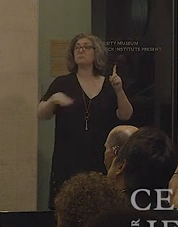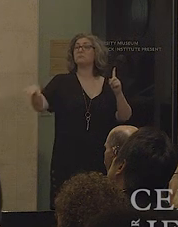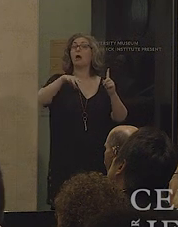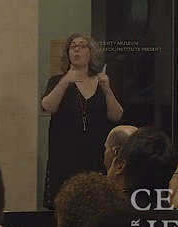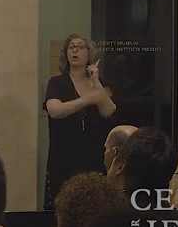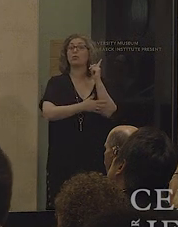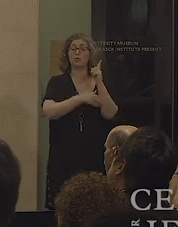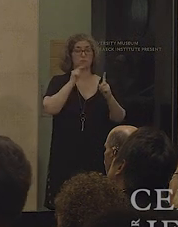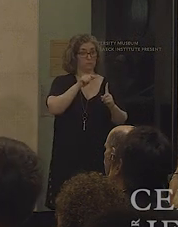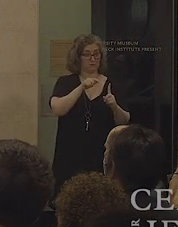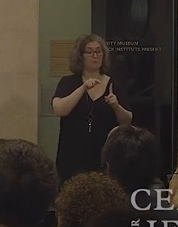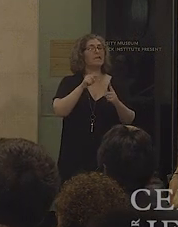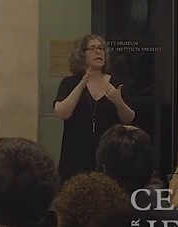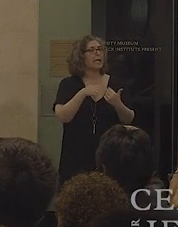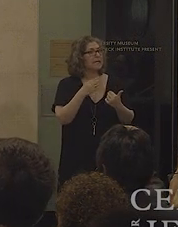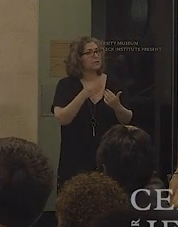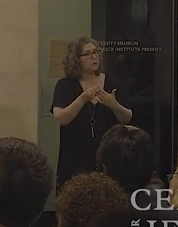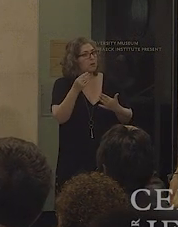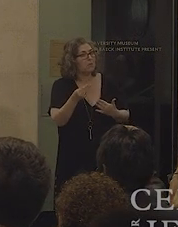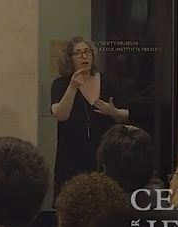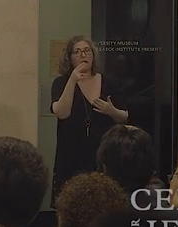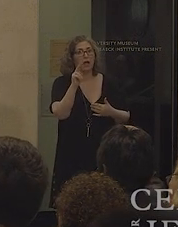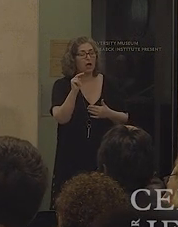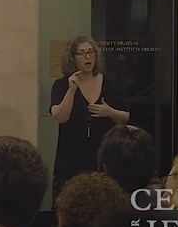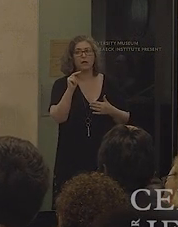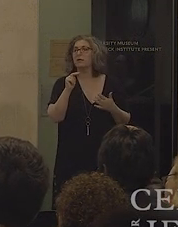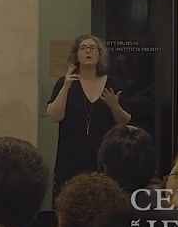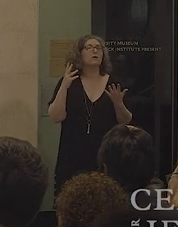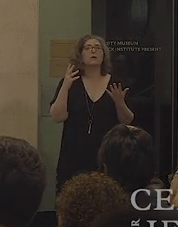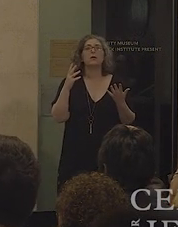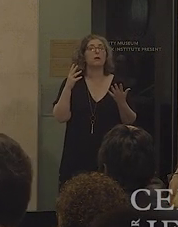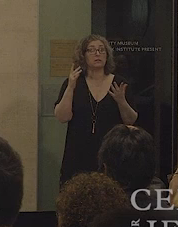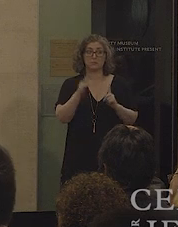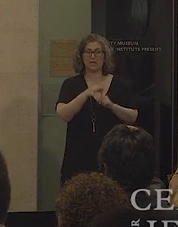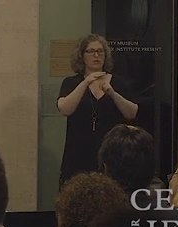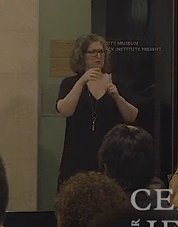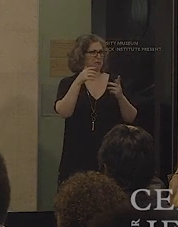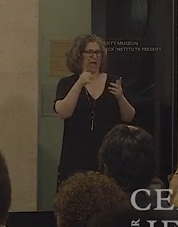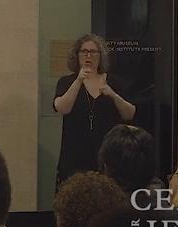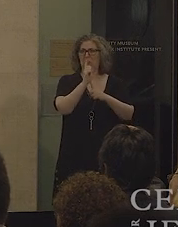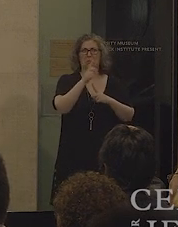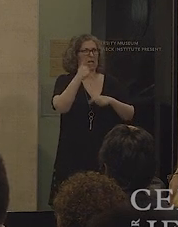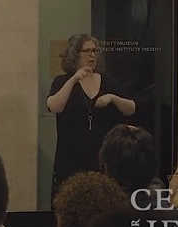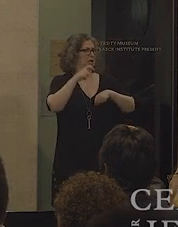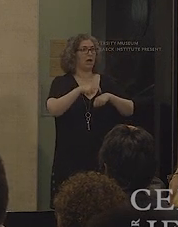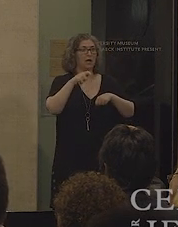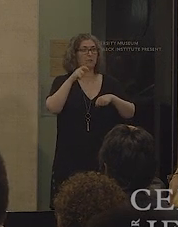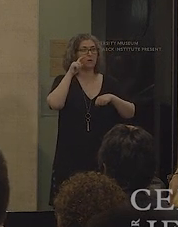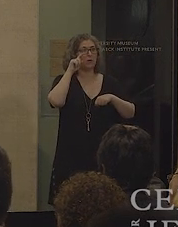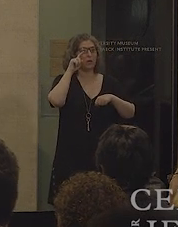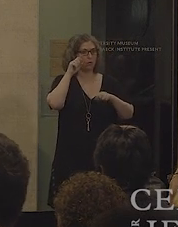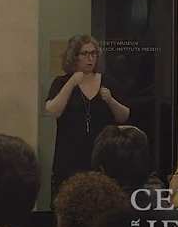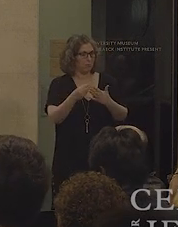how easy it is to get weapons, especially in any moment, at any time. You